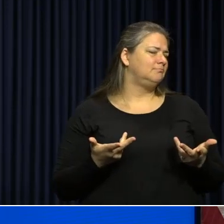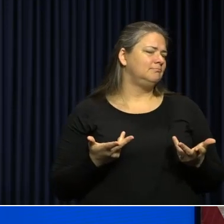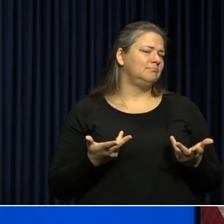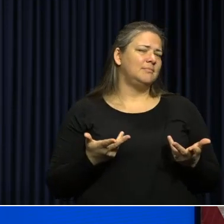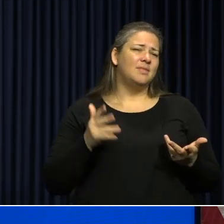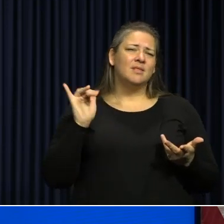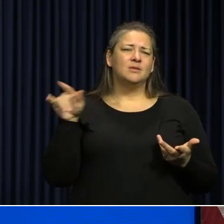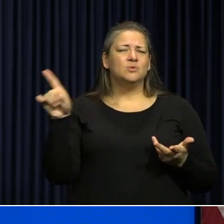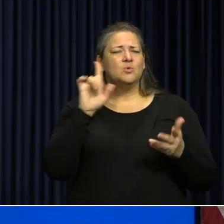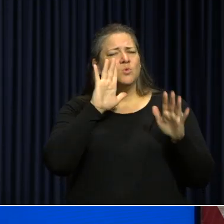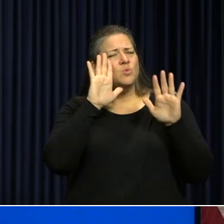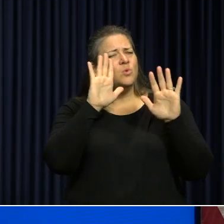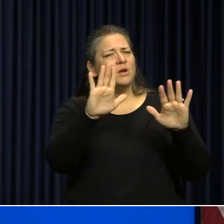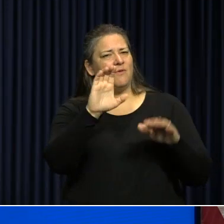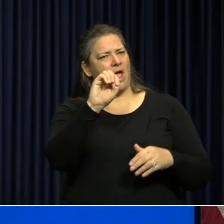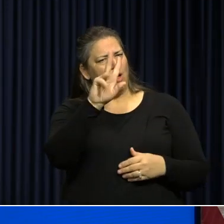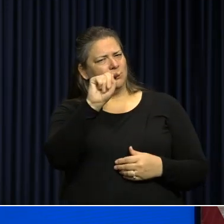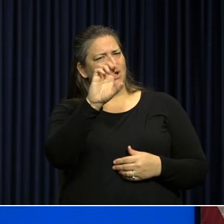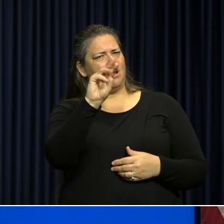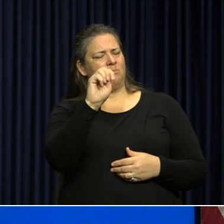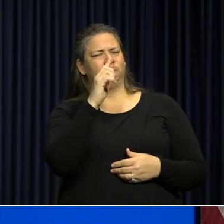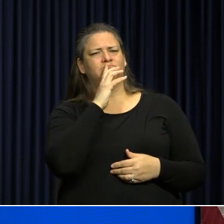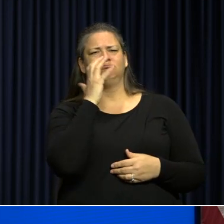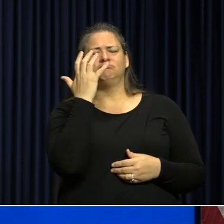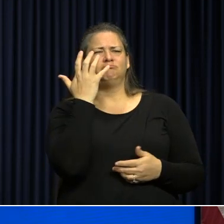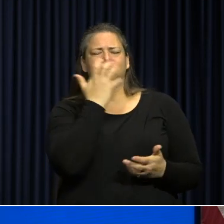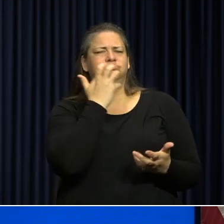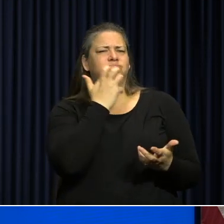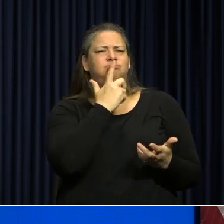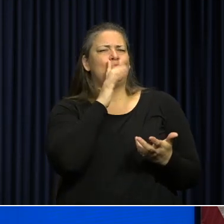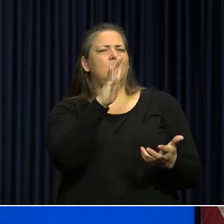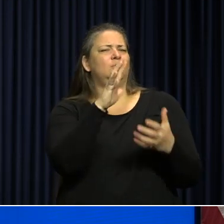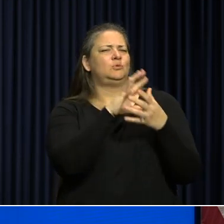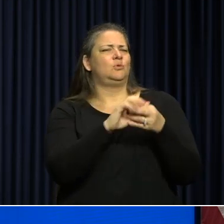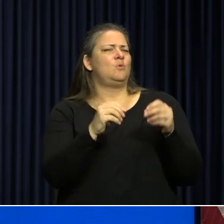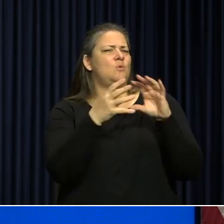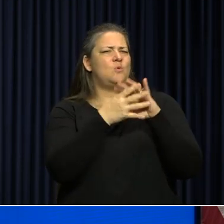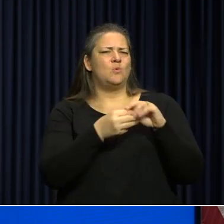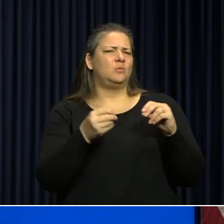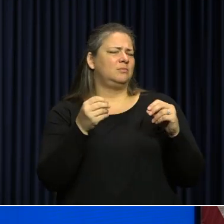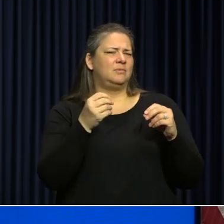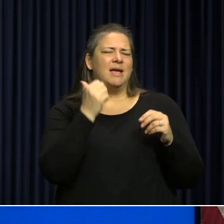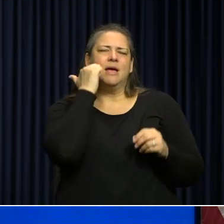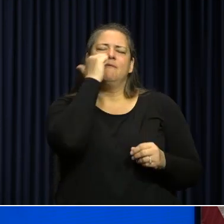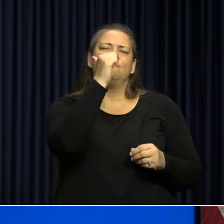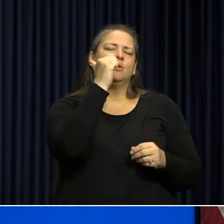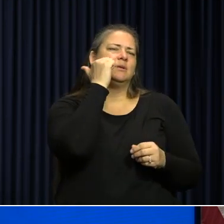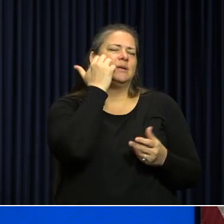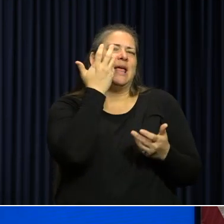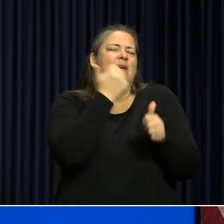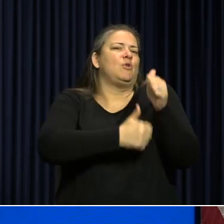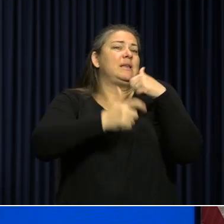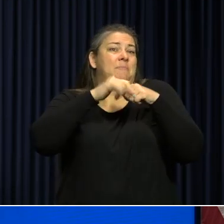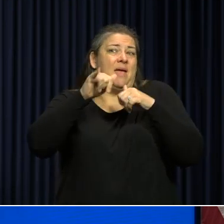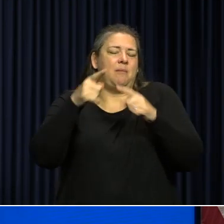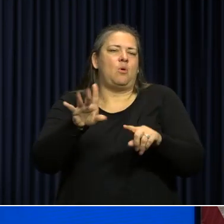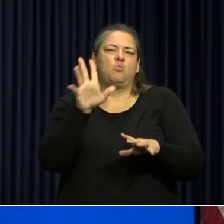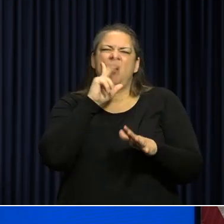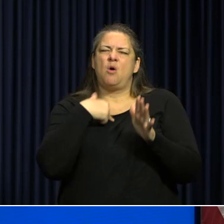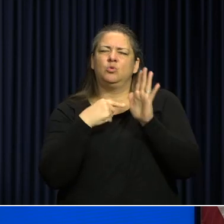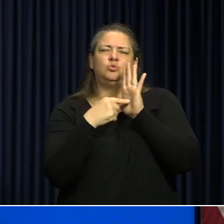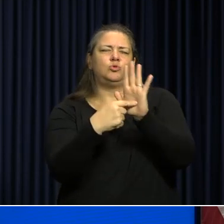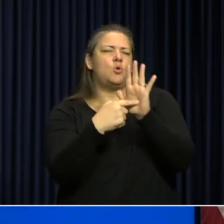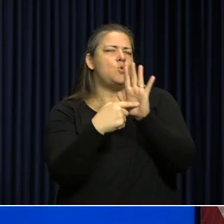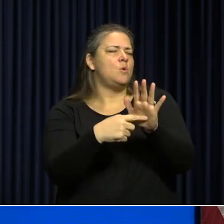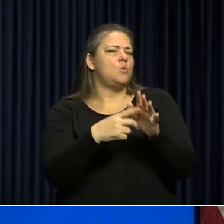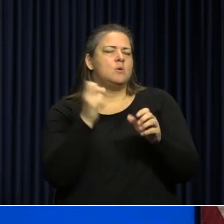These are great outcomes, and these are great stories every single time. And I will tell you, I'm going to show as many of them